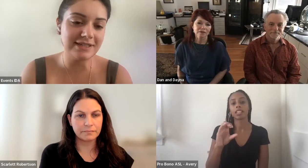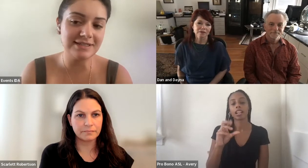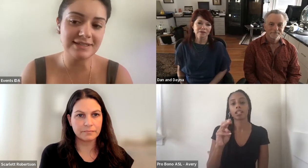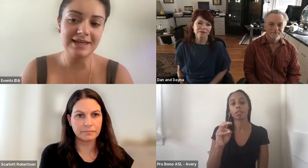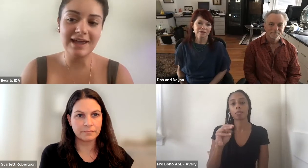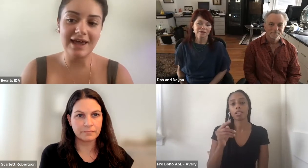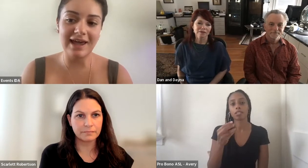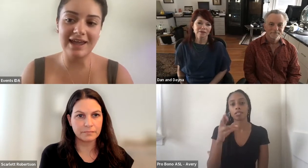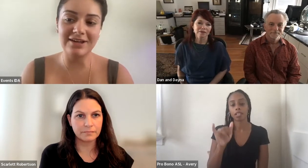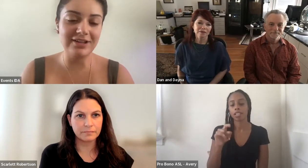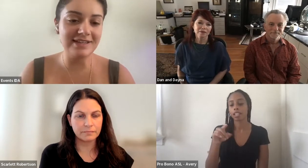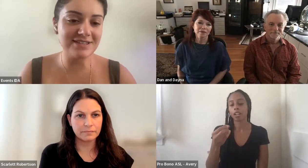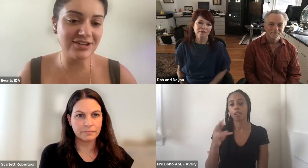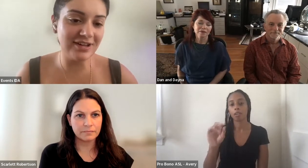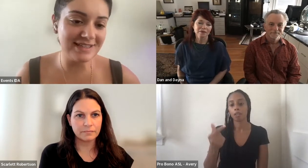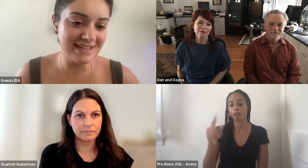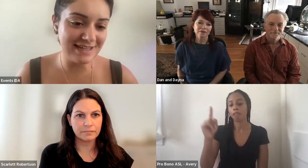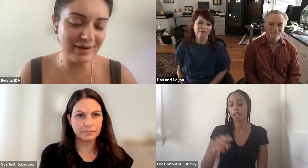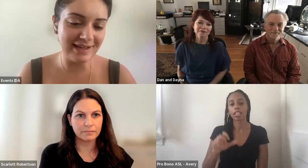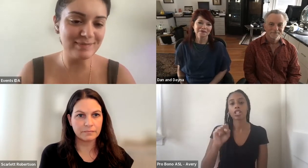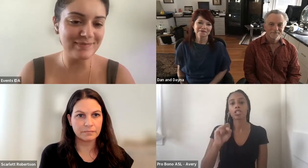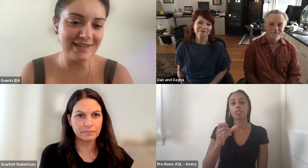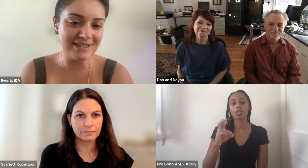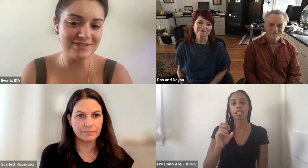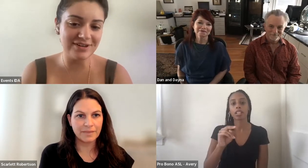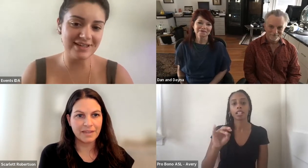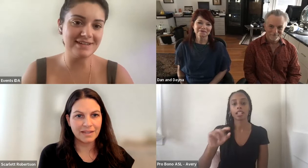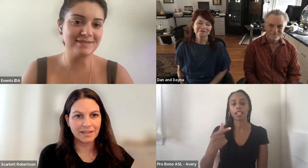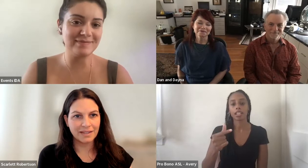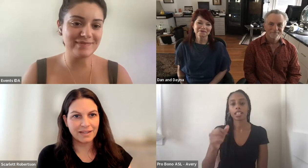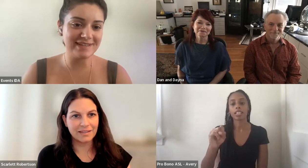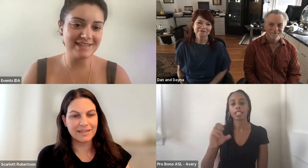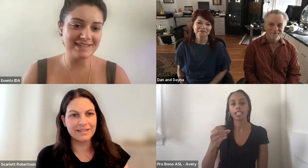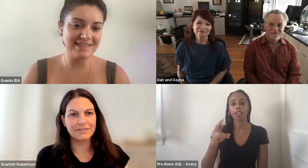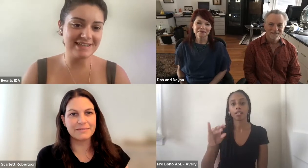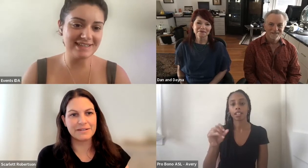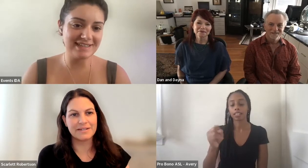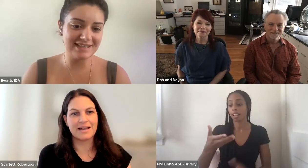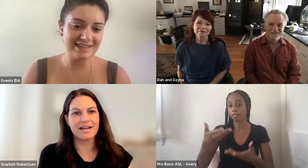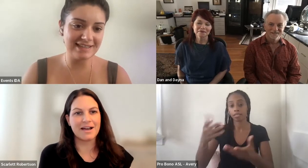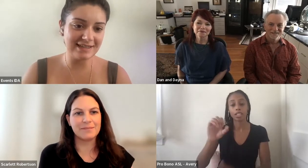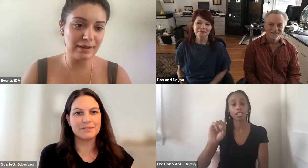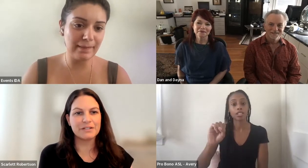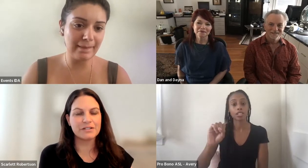documentary.org/screening series. And I'll let Scarlett take it away. Thank you, Scarlett.